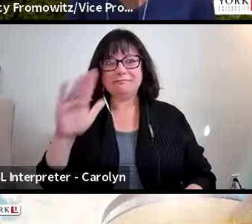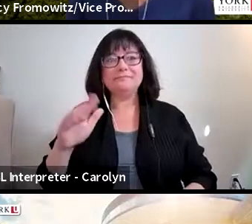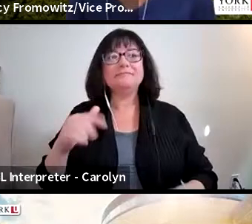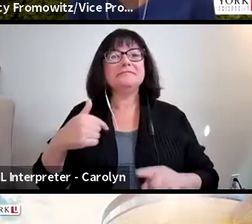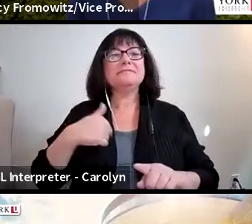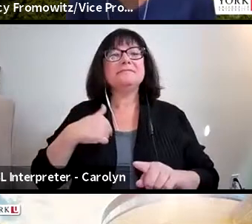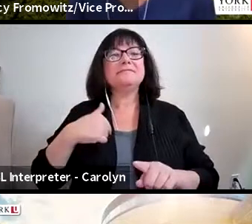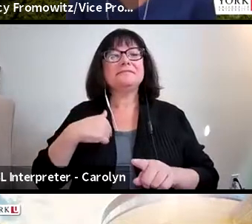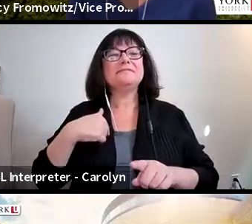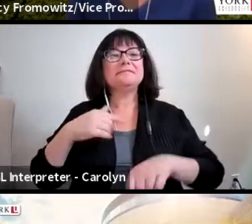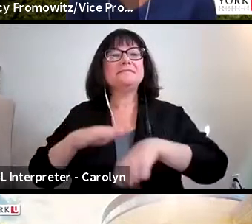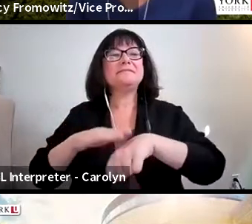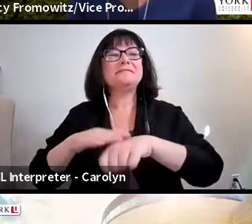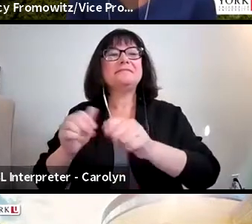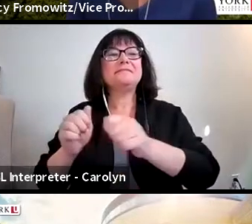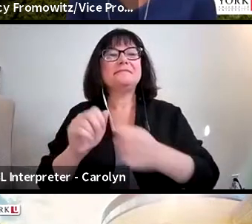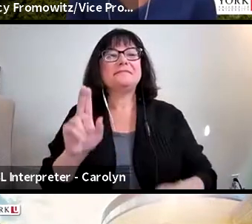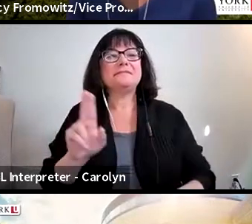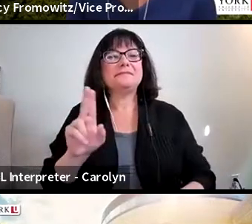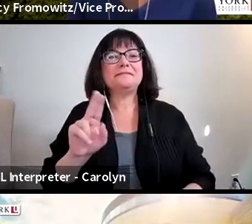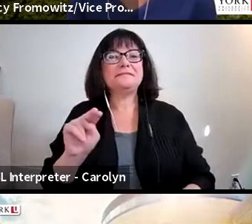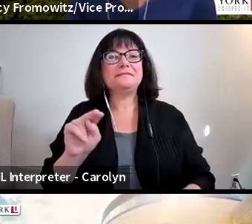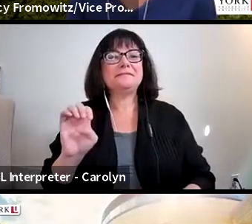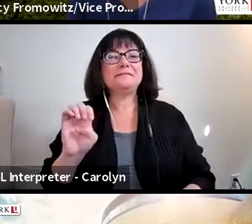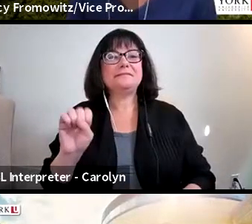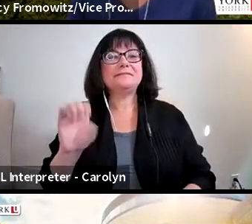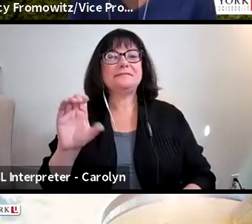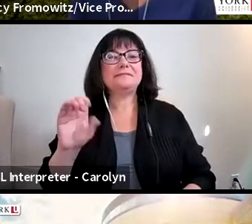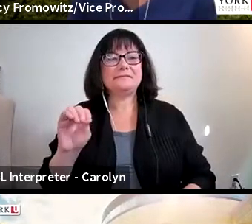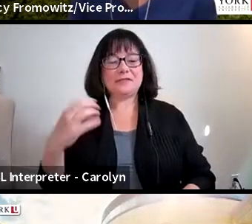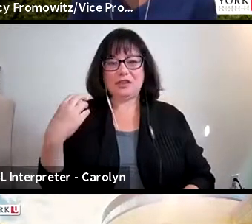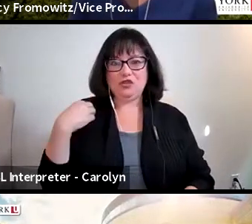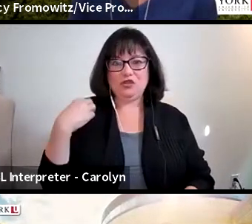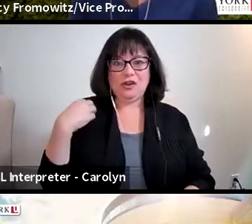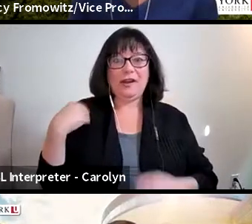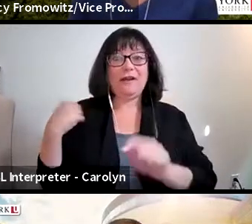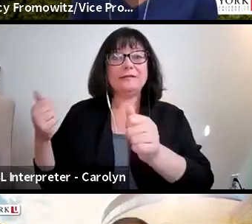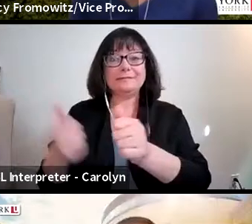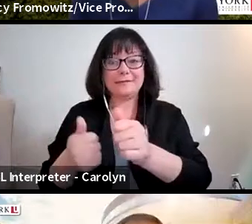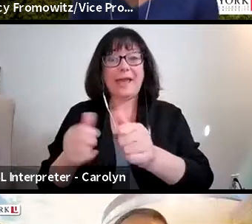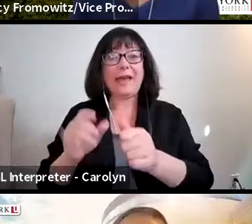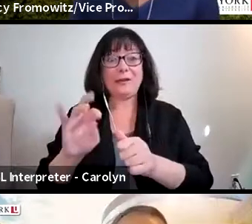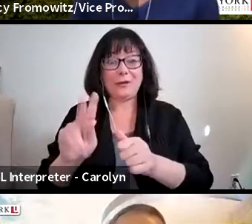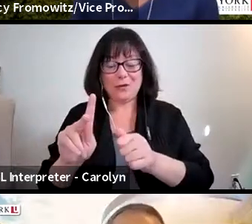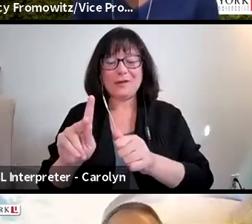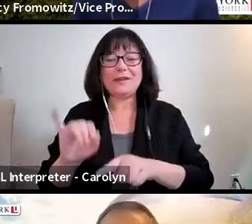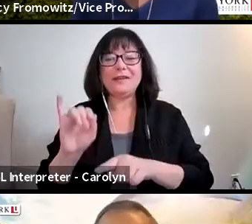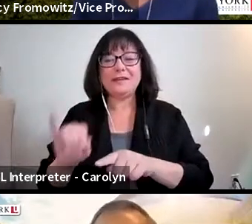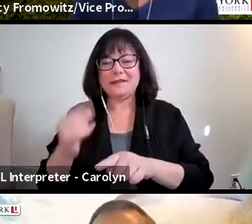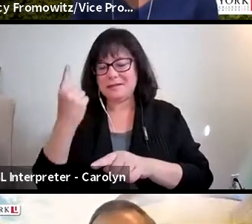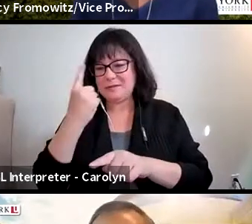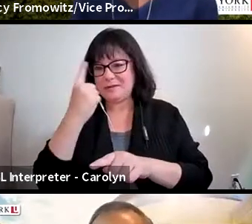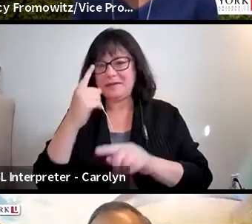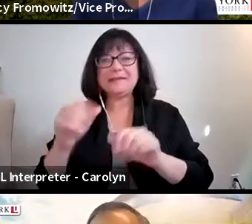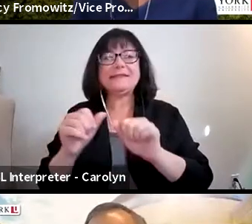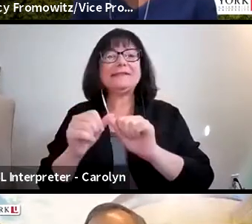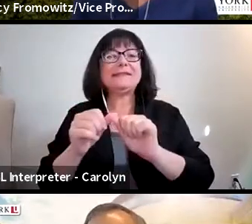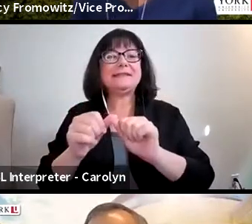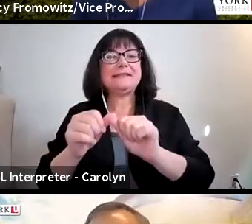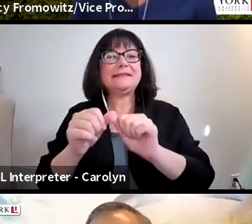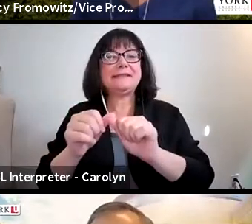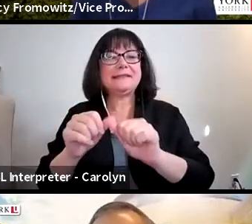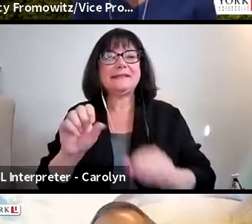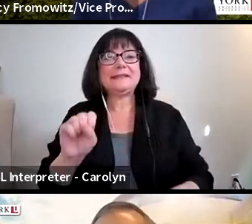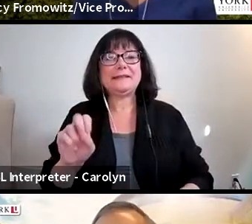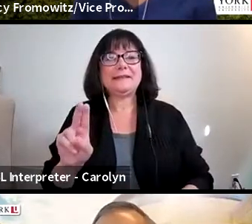chair in reorienting education towards sustainability. And I'm wondering about the new university academic